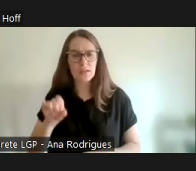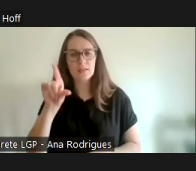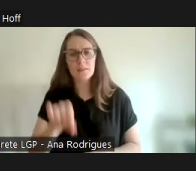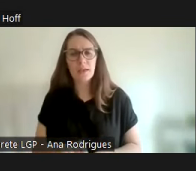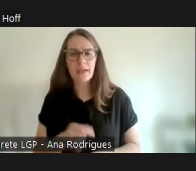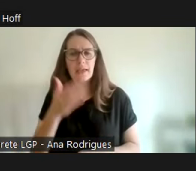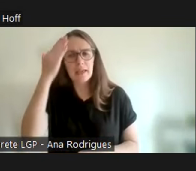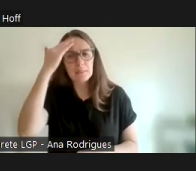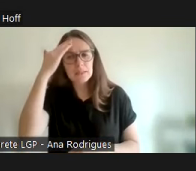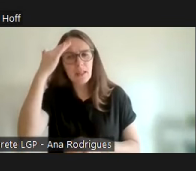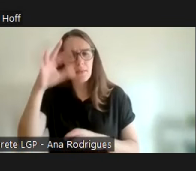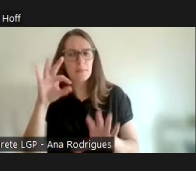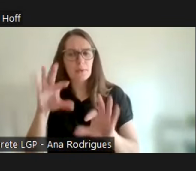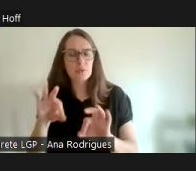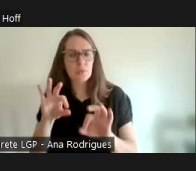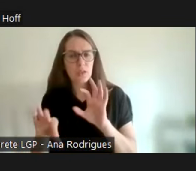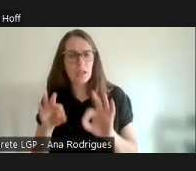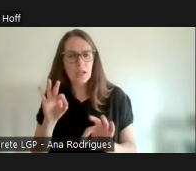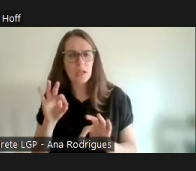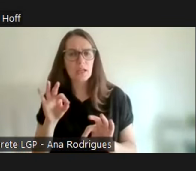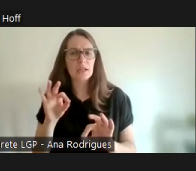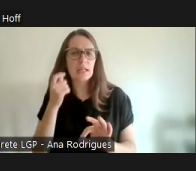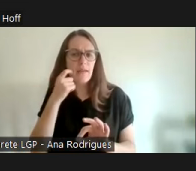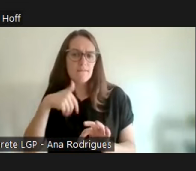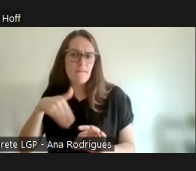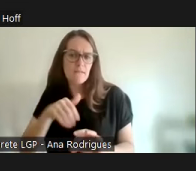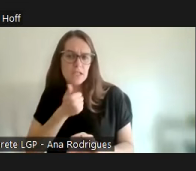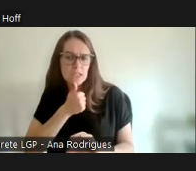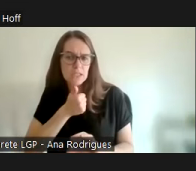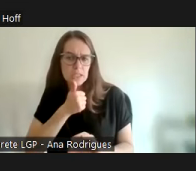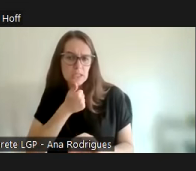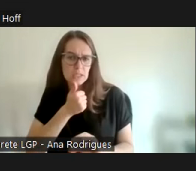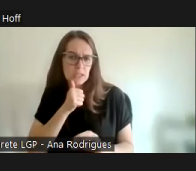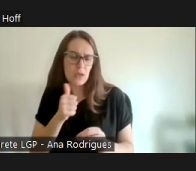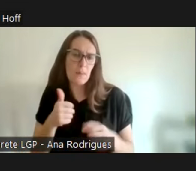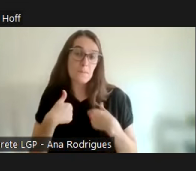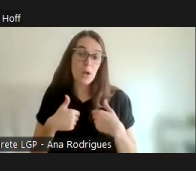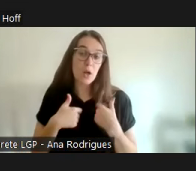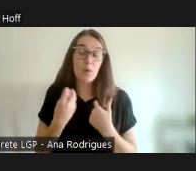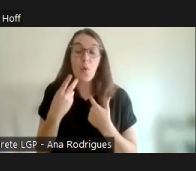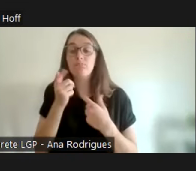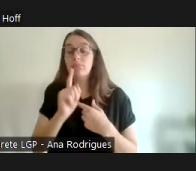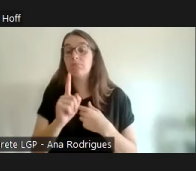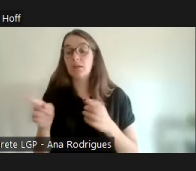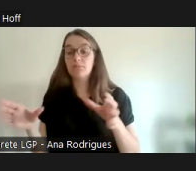ability to choose who is making decisions for yourself or for your community.